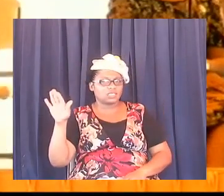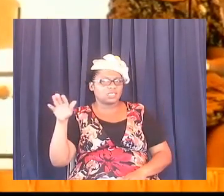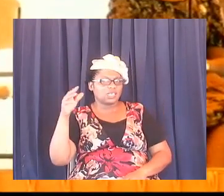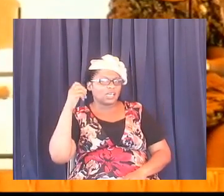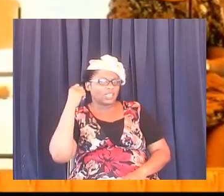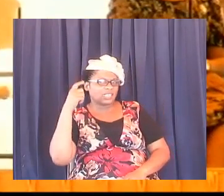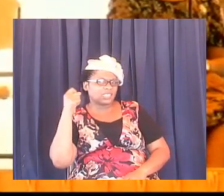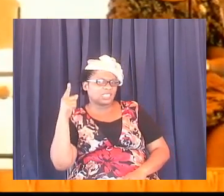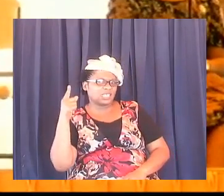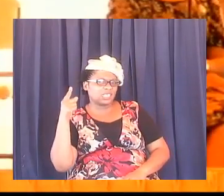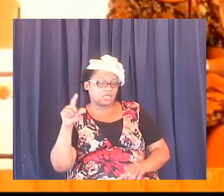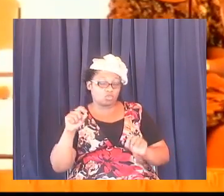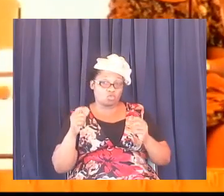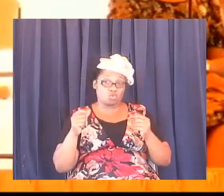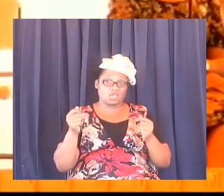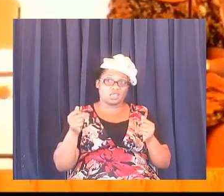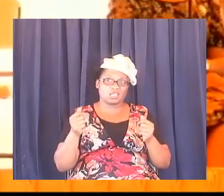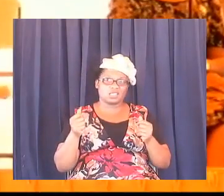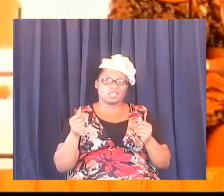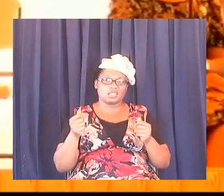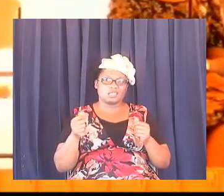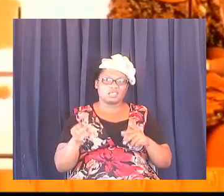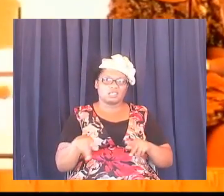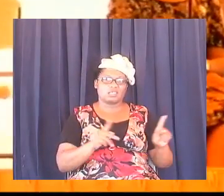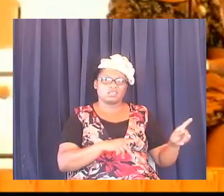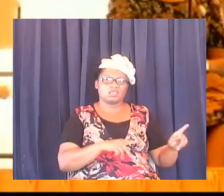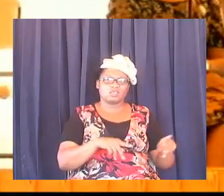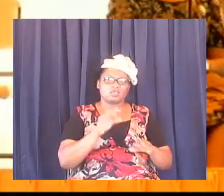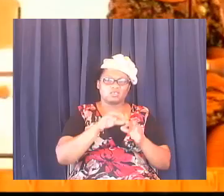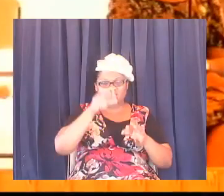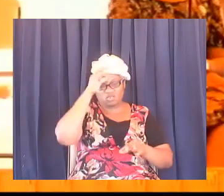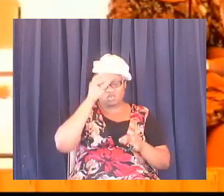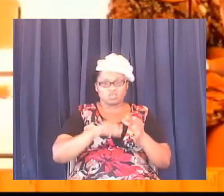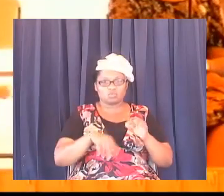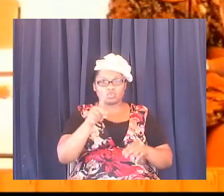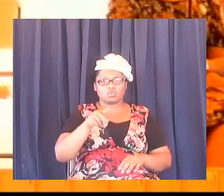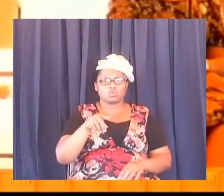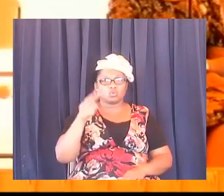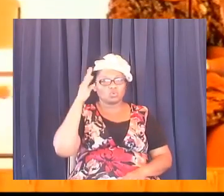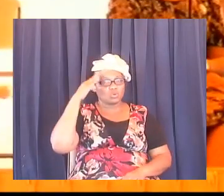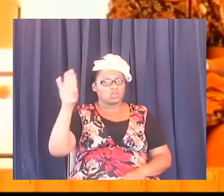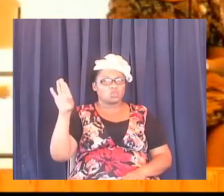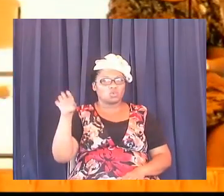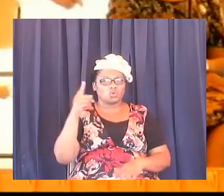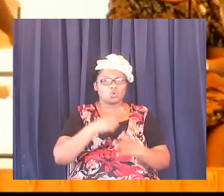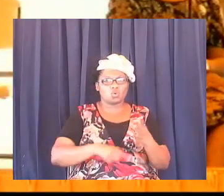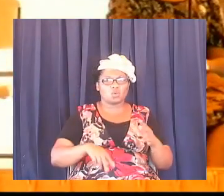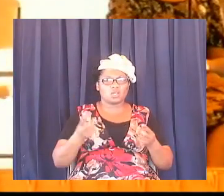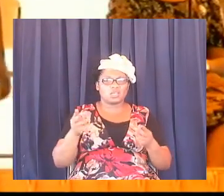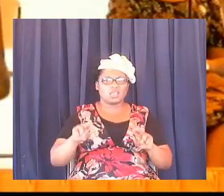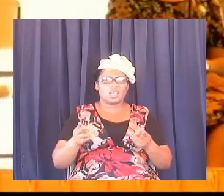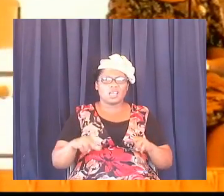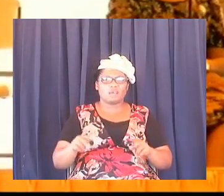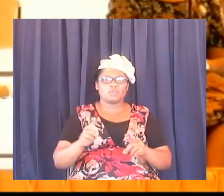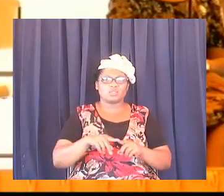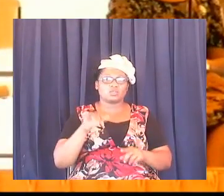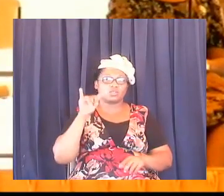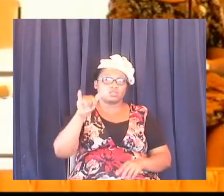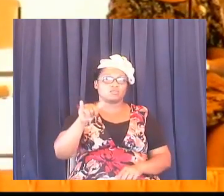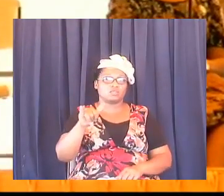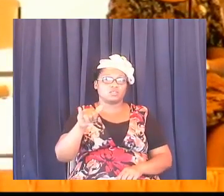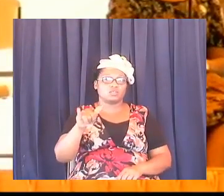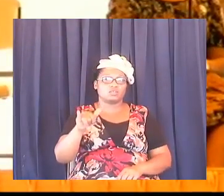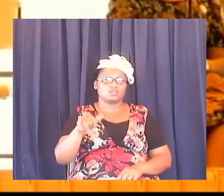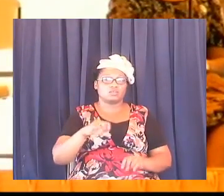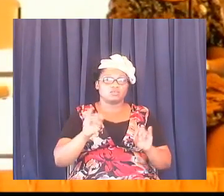judgment, because you don't know what has happened to that individual. Praise God. Job was a perfect example with his